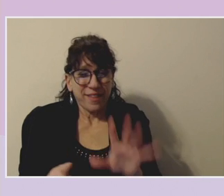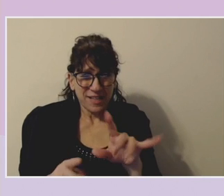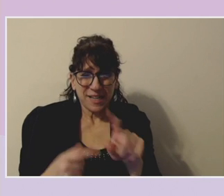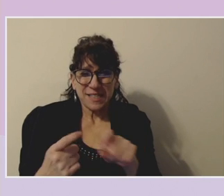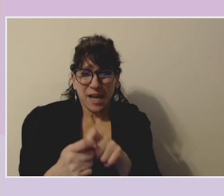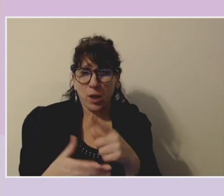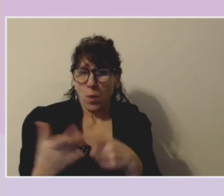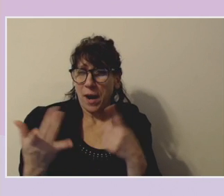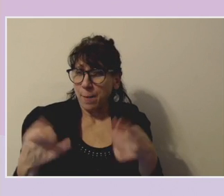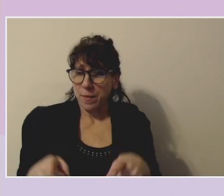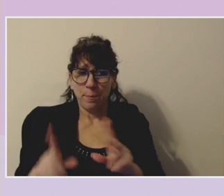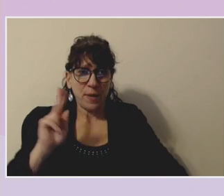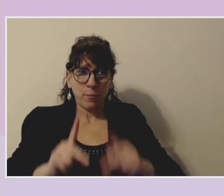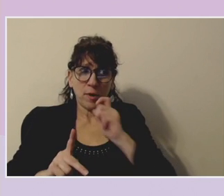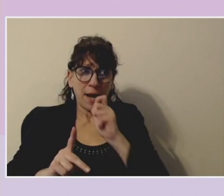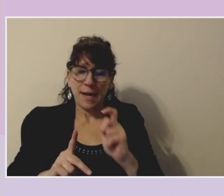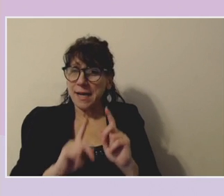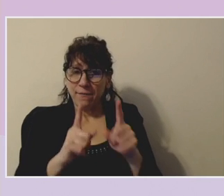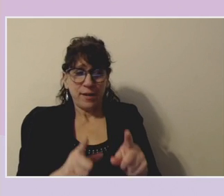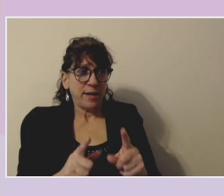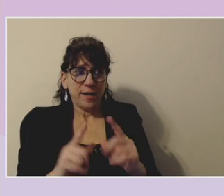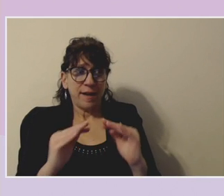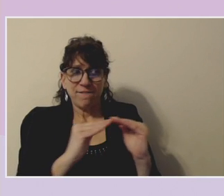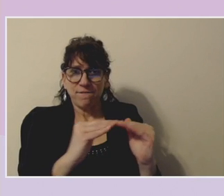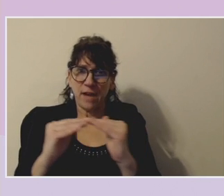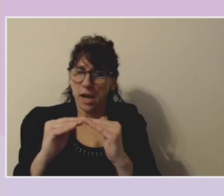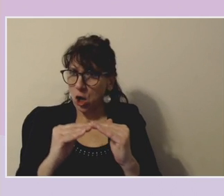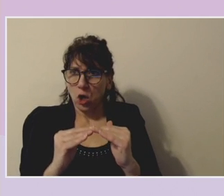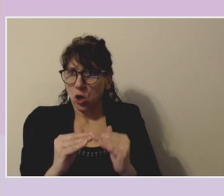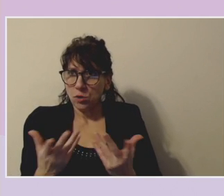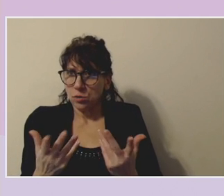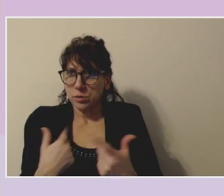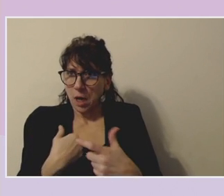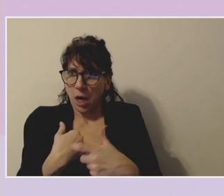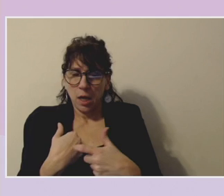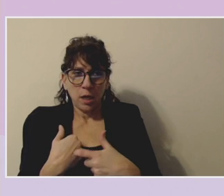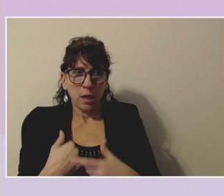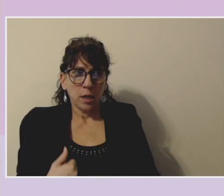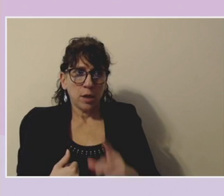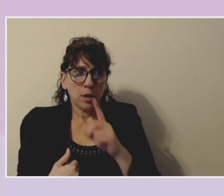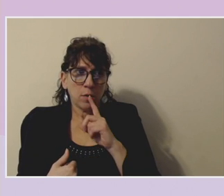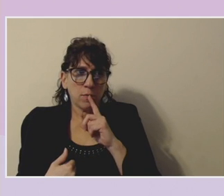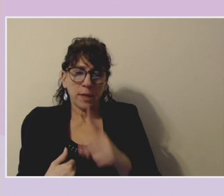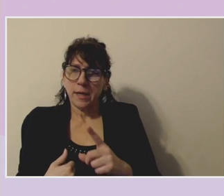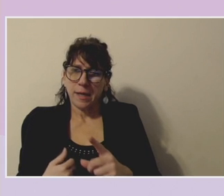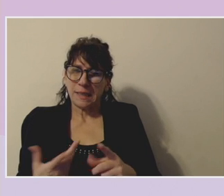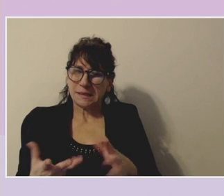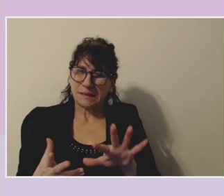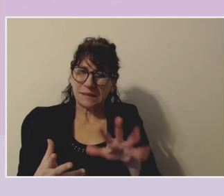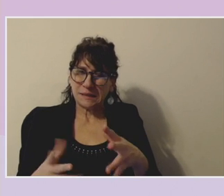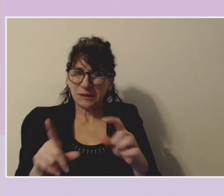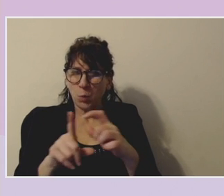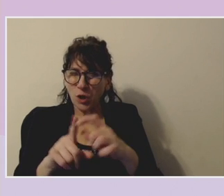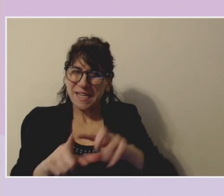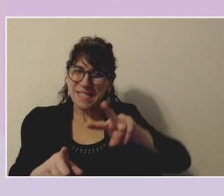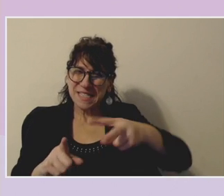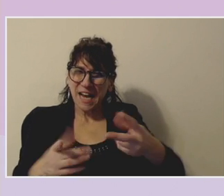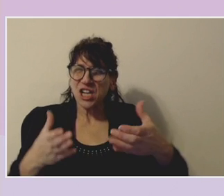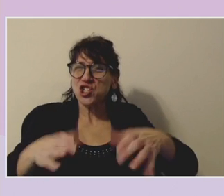People aren't getting a fair shake. I have a very ambivalent relationship with the term second chance, because it implies that people